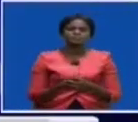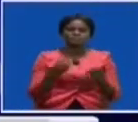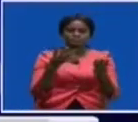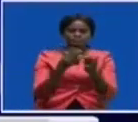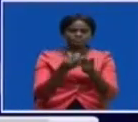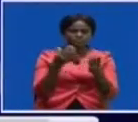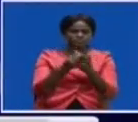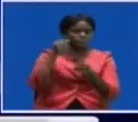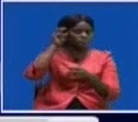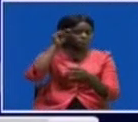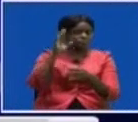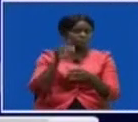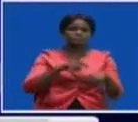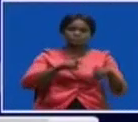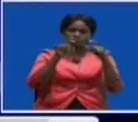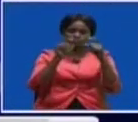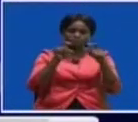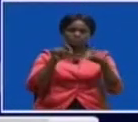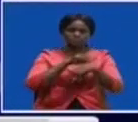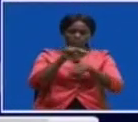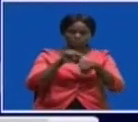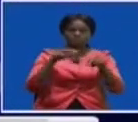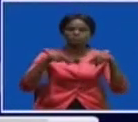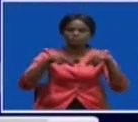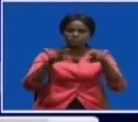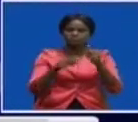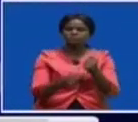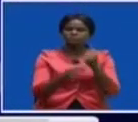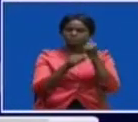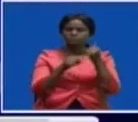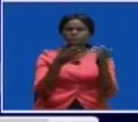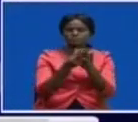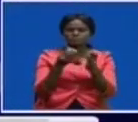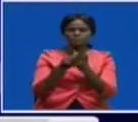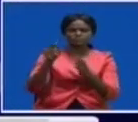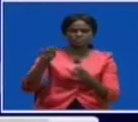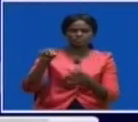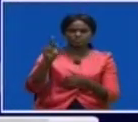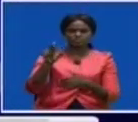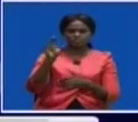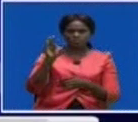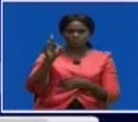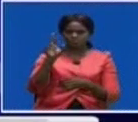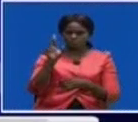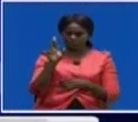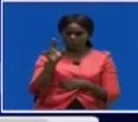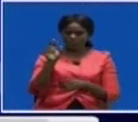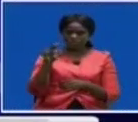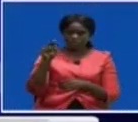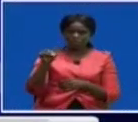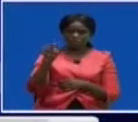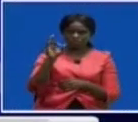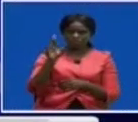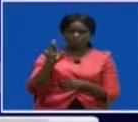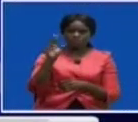Finance Minister Margaret has challenged the National Road Fund Agency, NRFA, to collect a 2 billion kwacha revenue